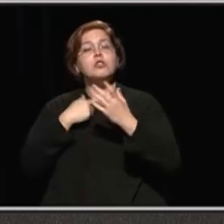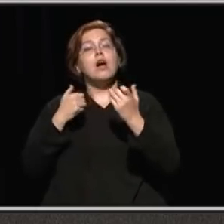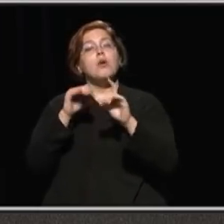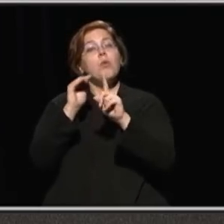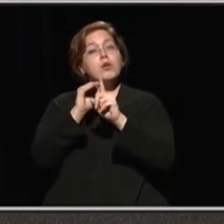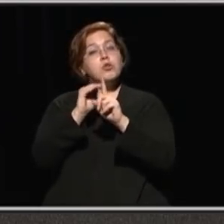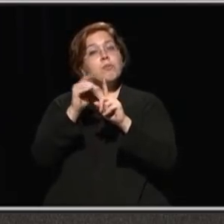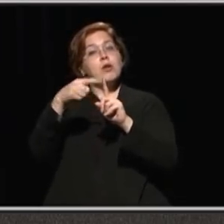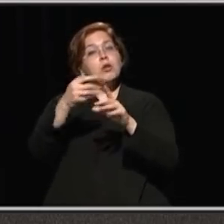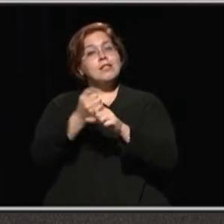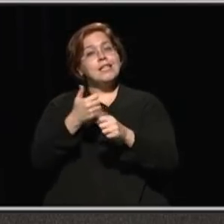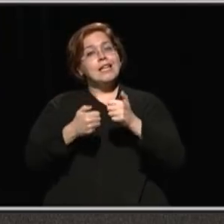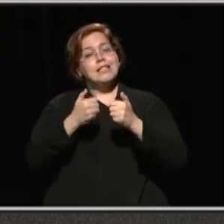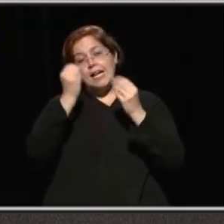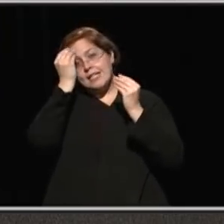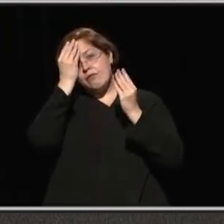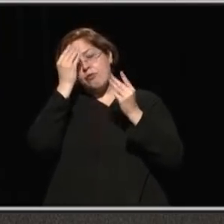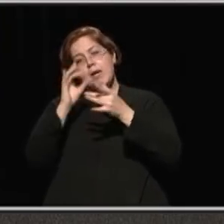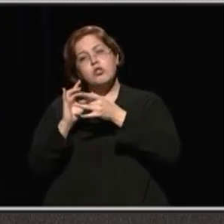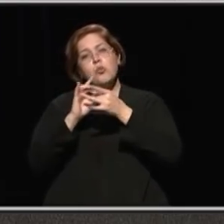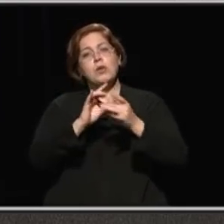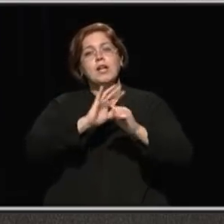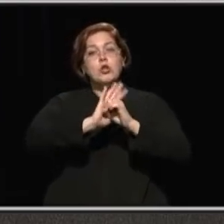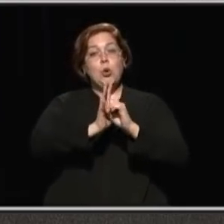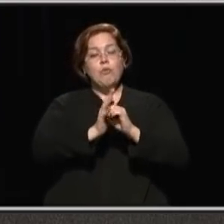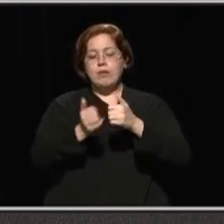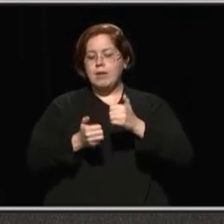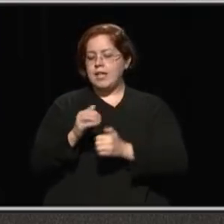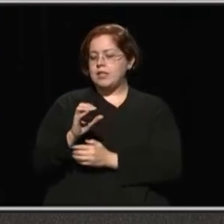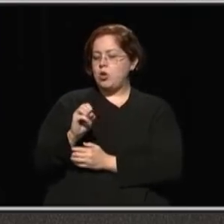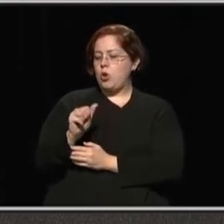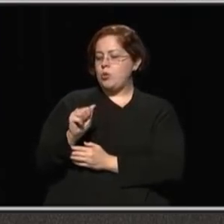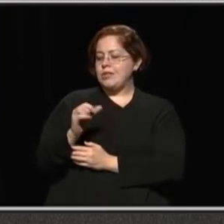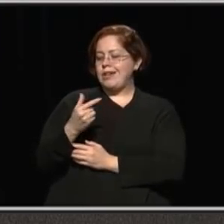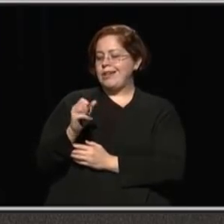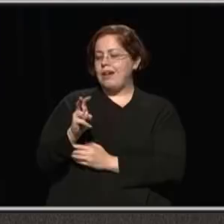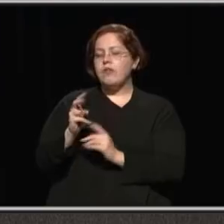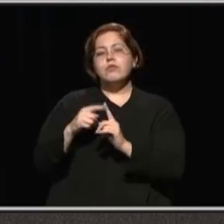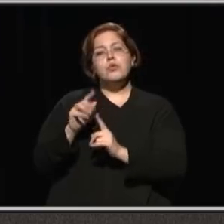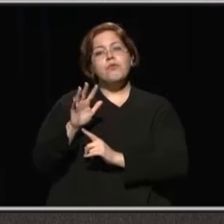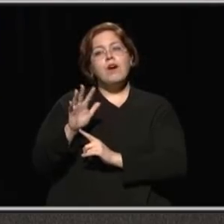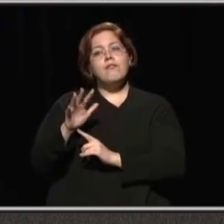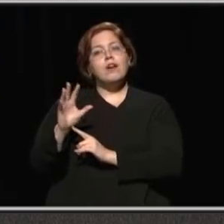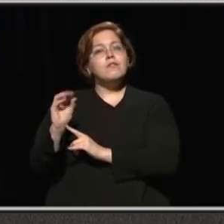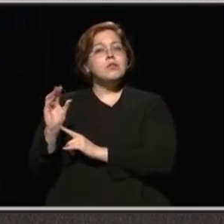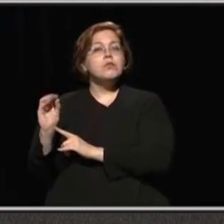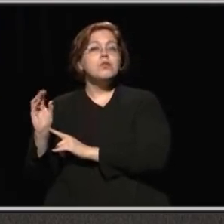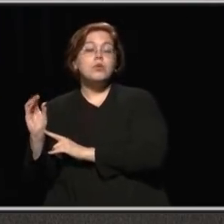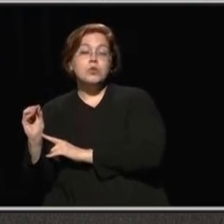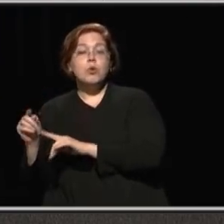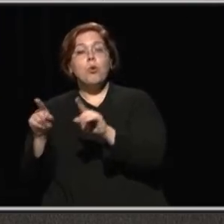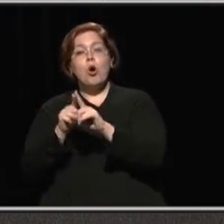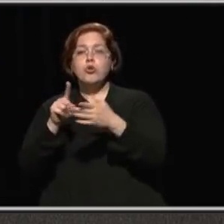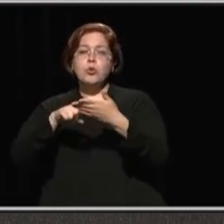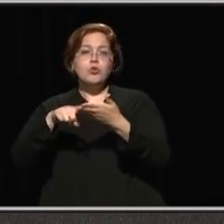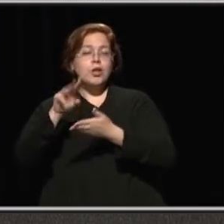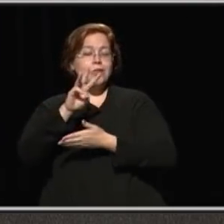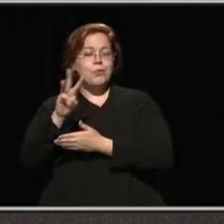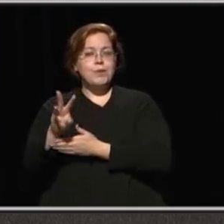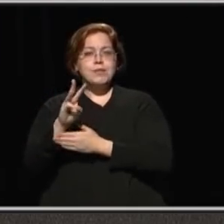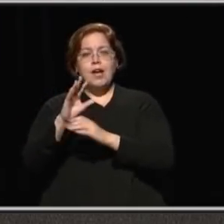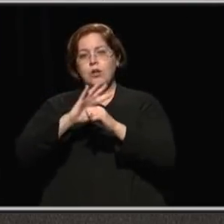you can get text updates on COVID-19 in our community by texting COSA.gov to 55000. You can also check the website at